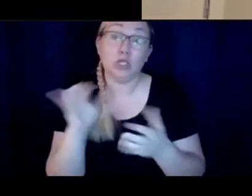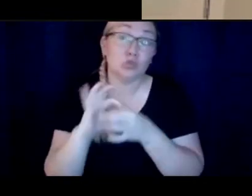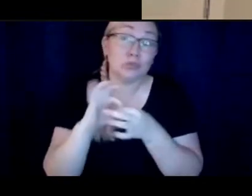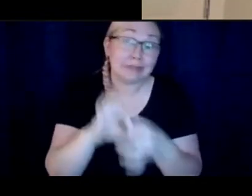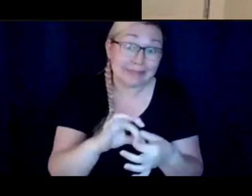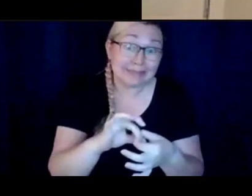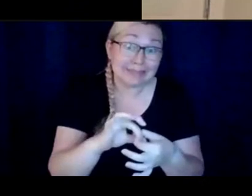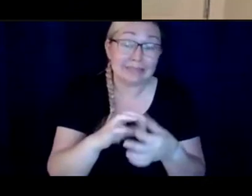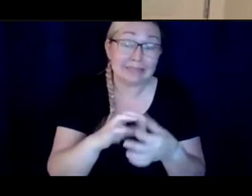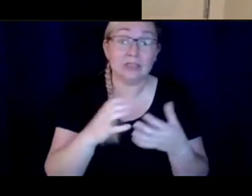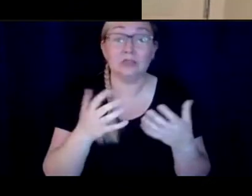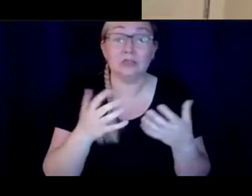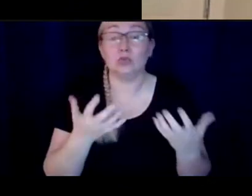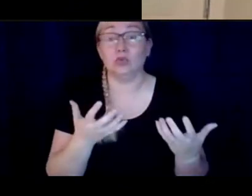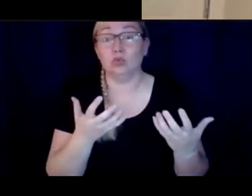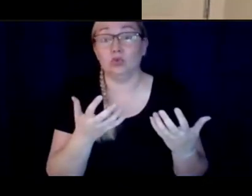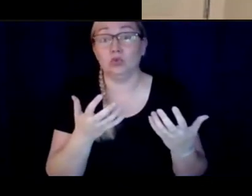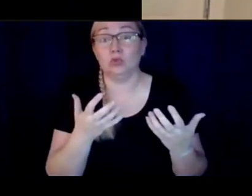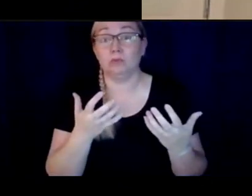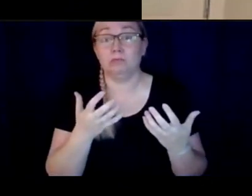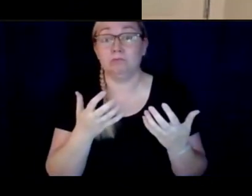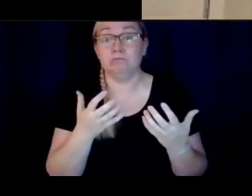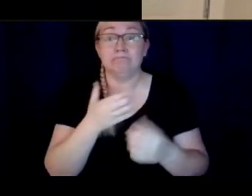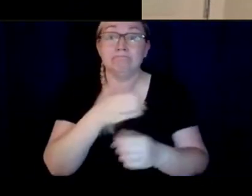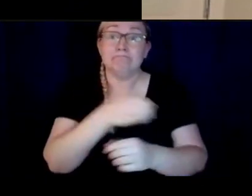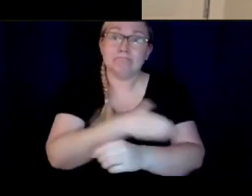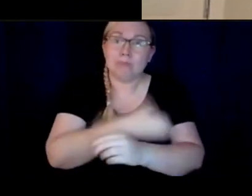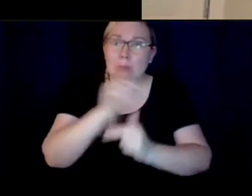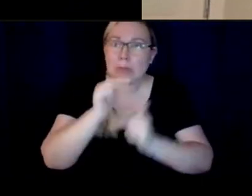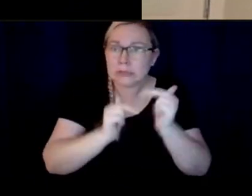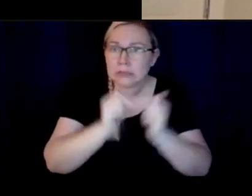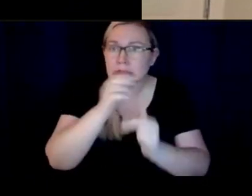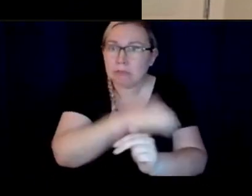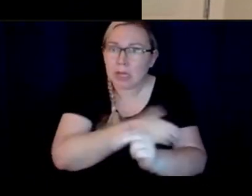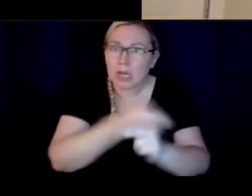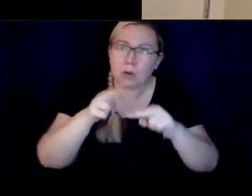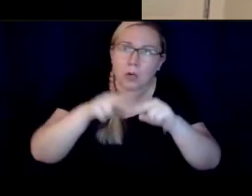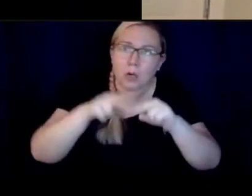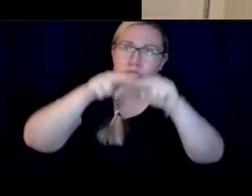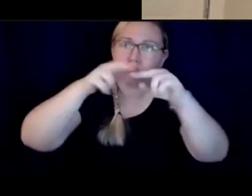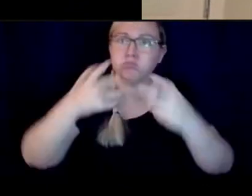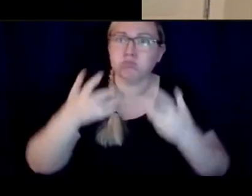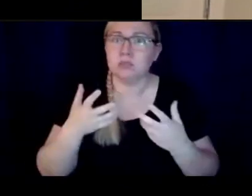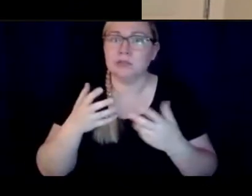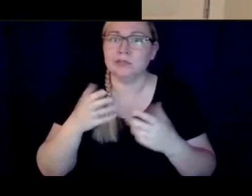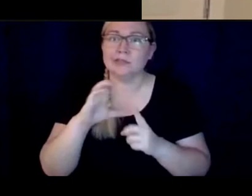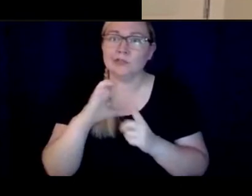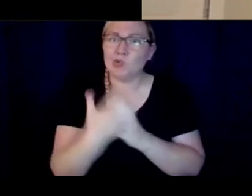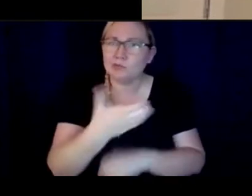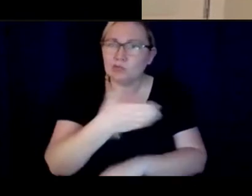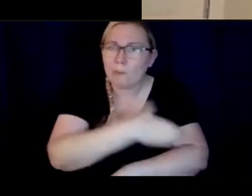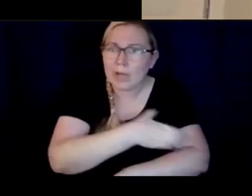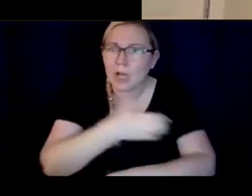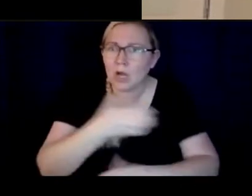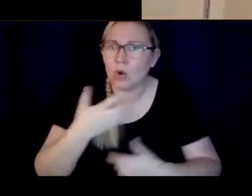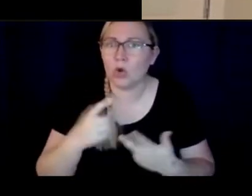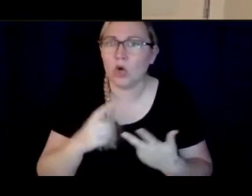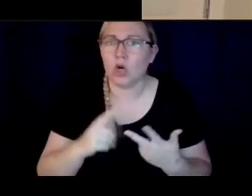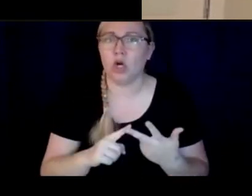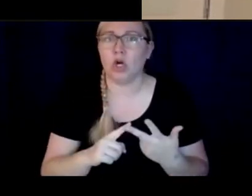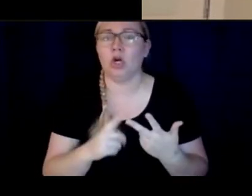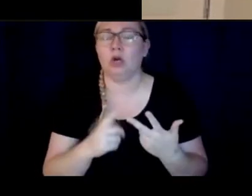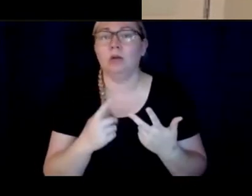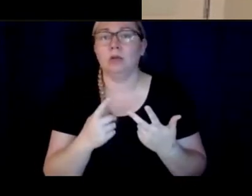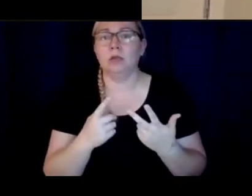representation, right? It's about building power, it's about building cultural power. And just